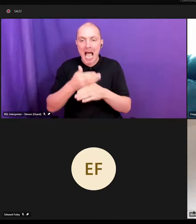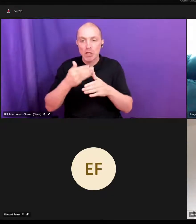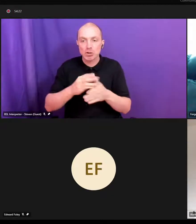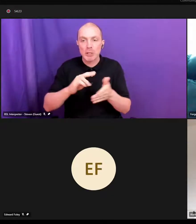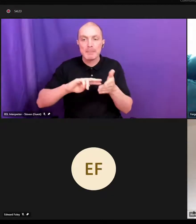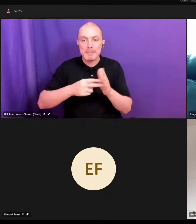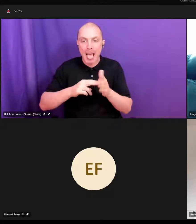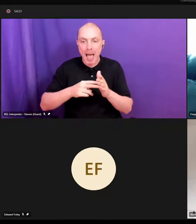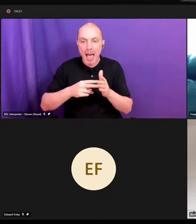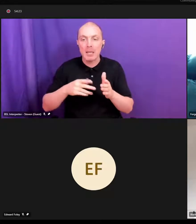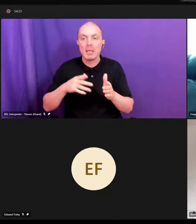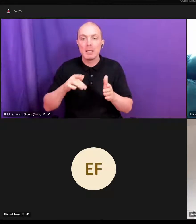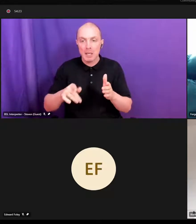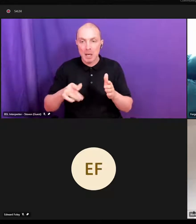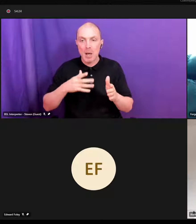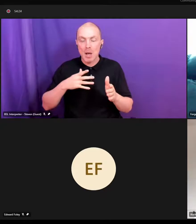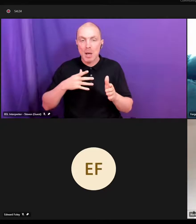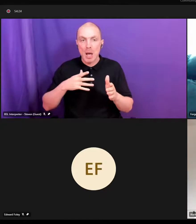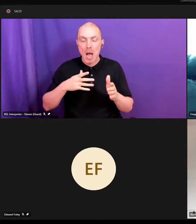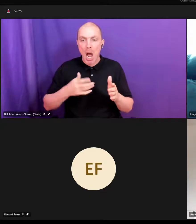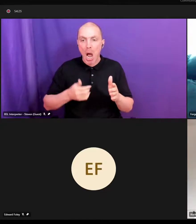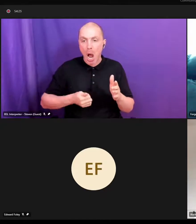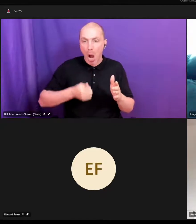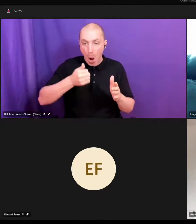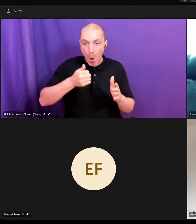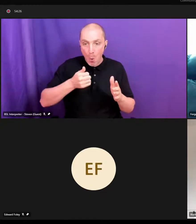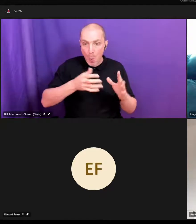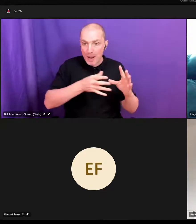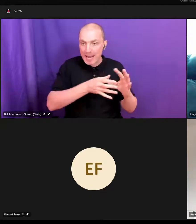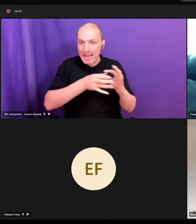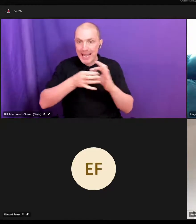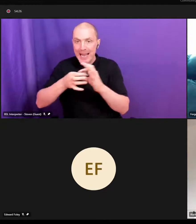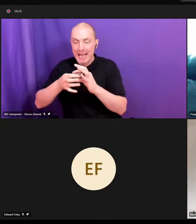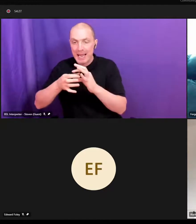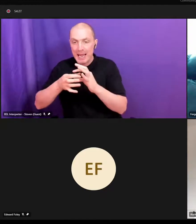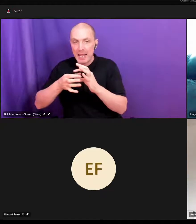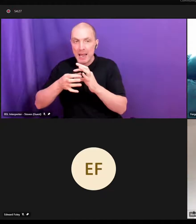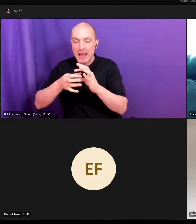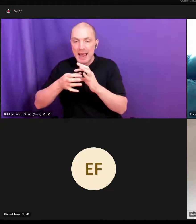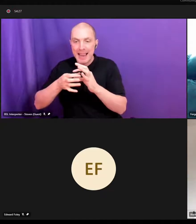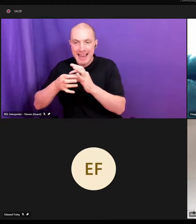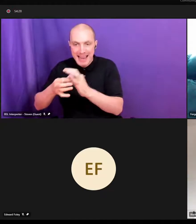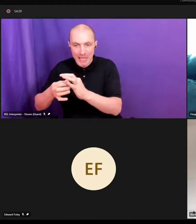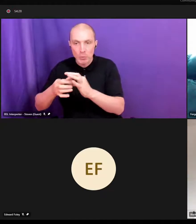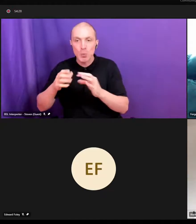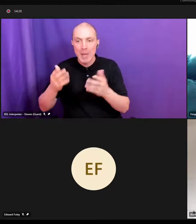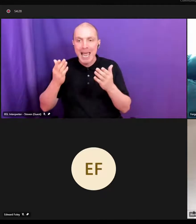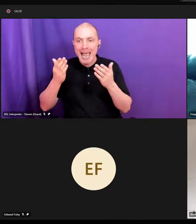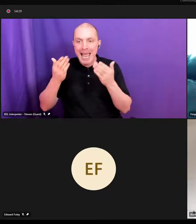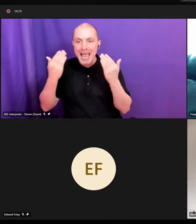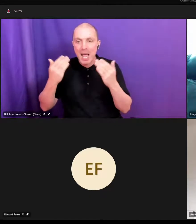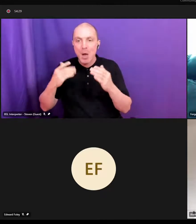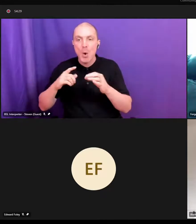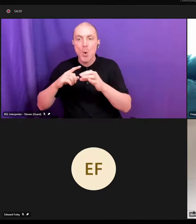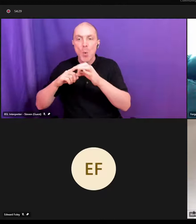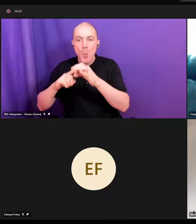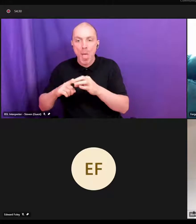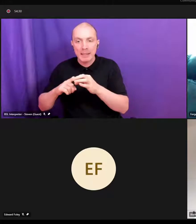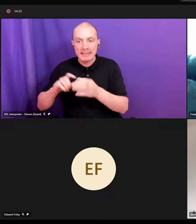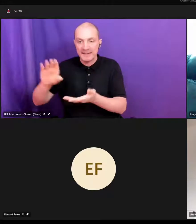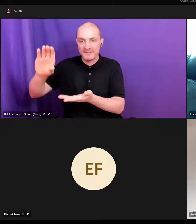the Street and how that ties into the air quality funds and air quality in the